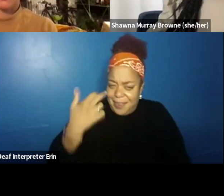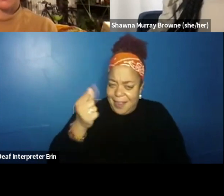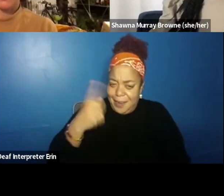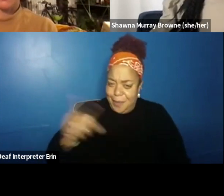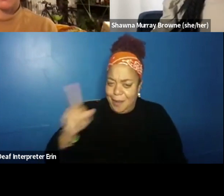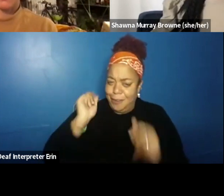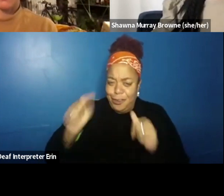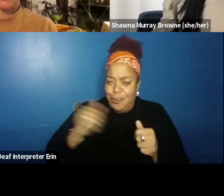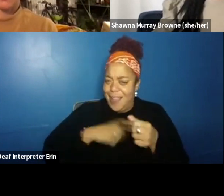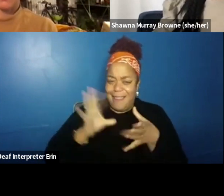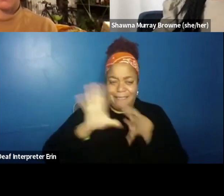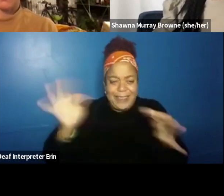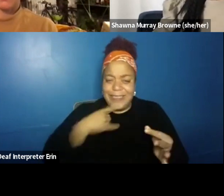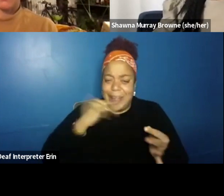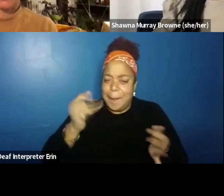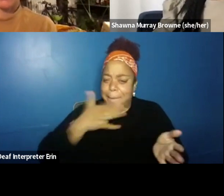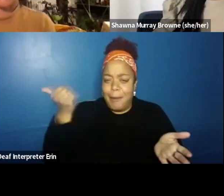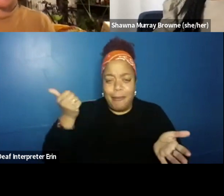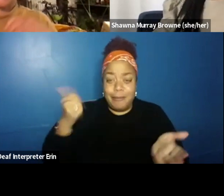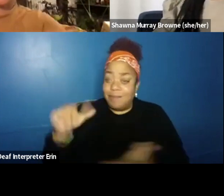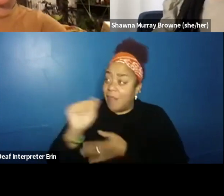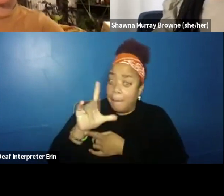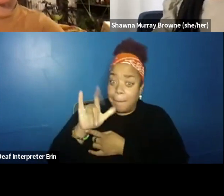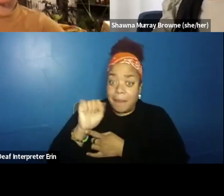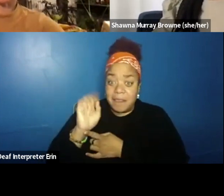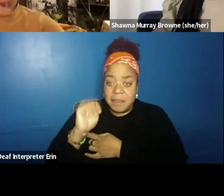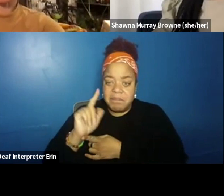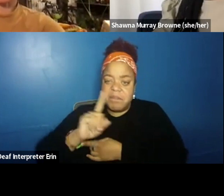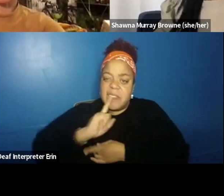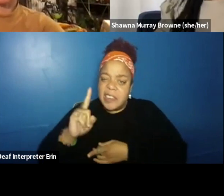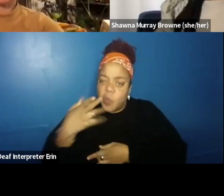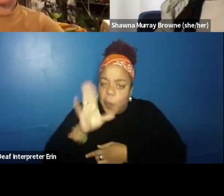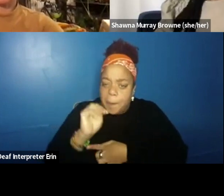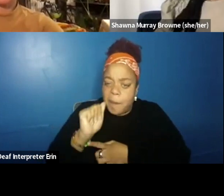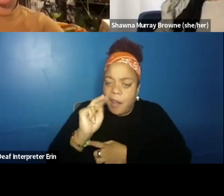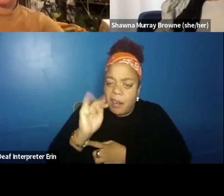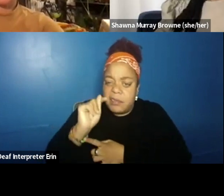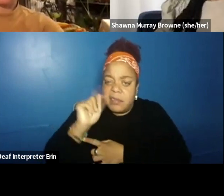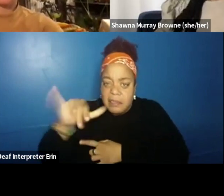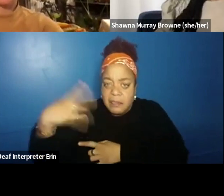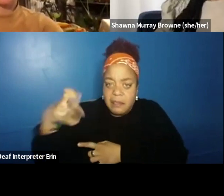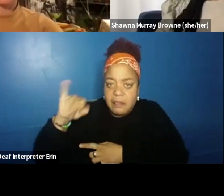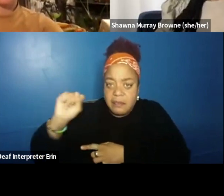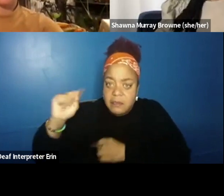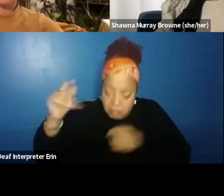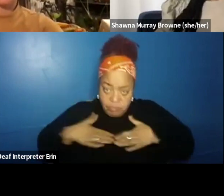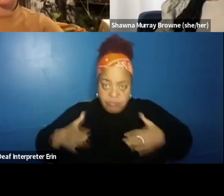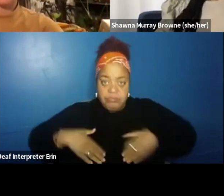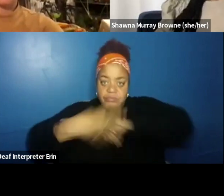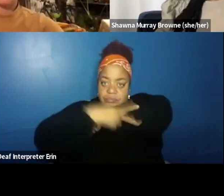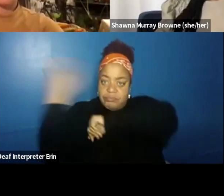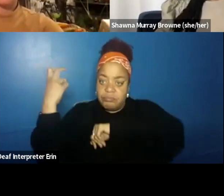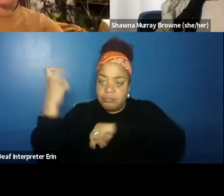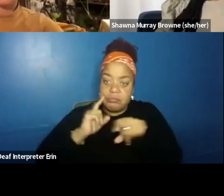a theft. And there are so many ways in which these past